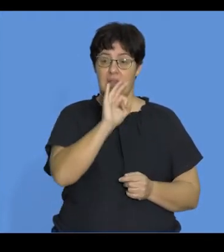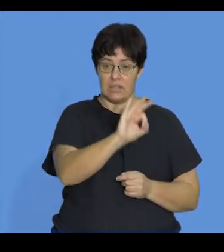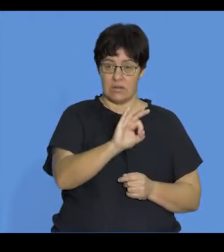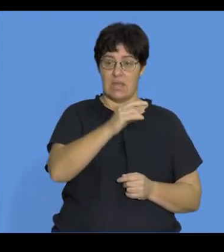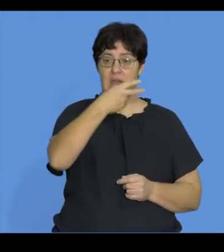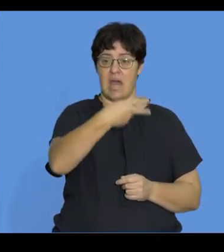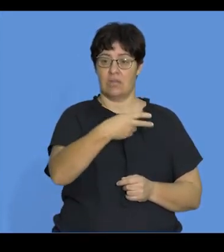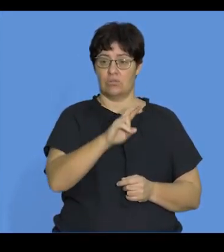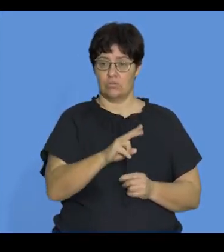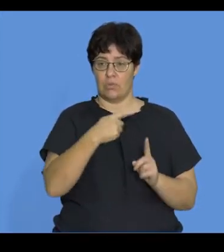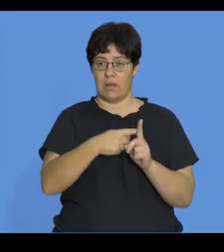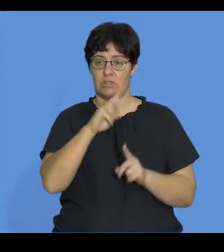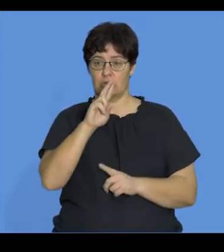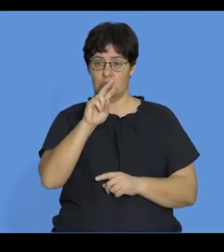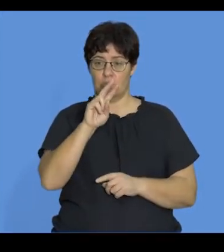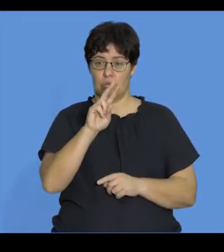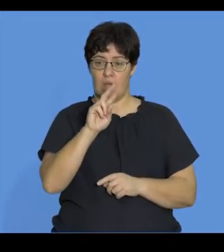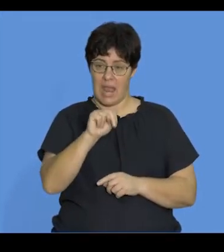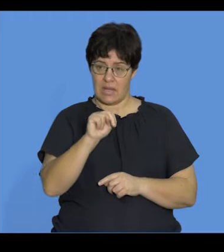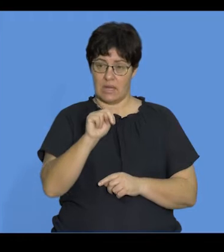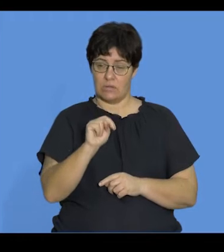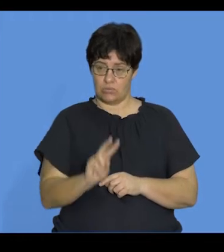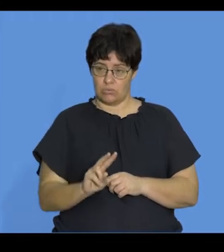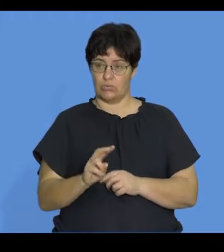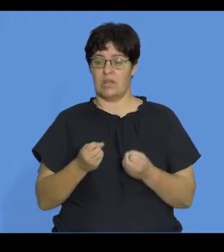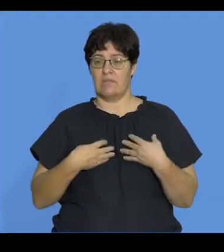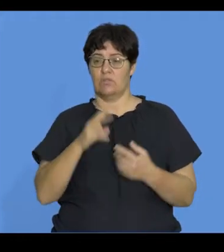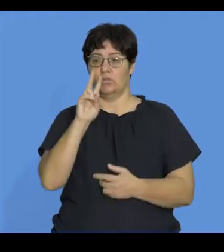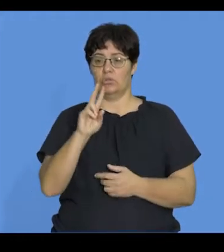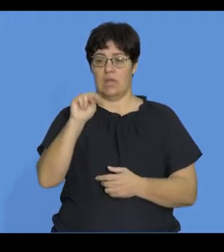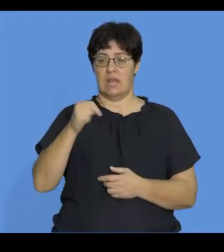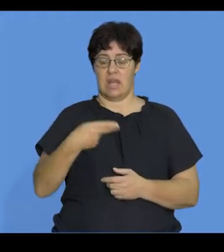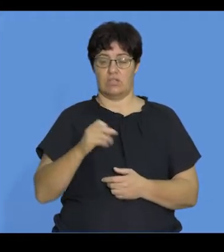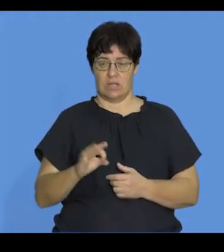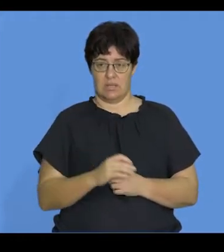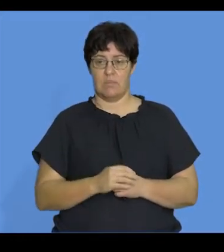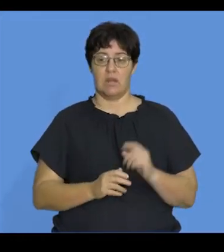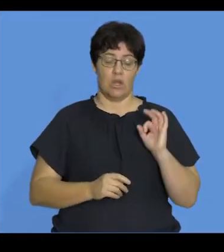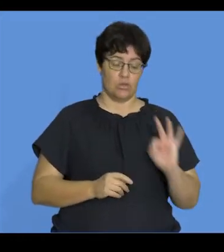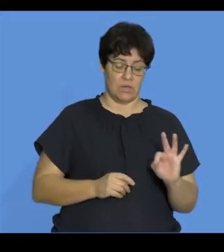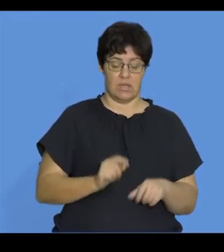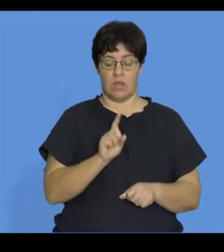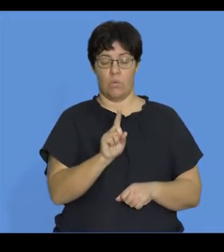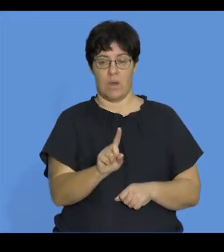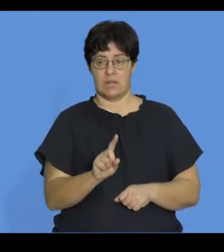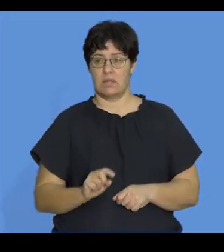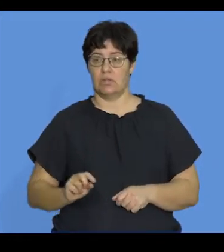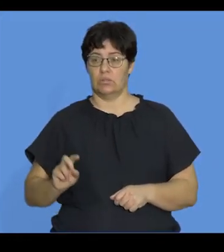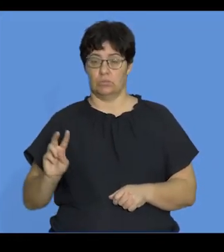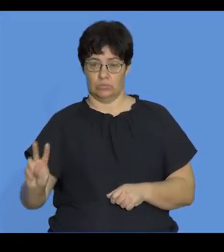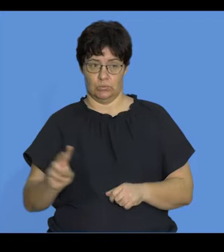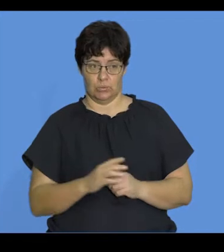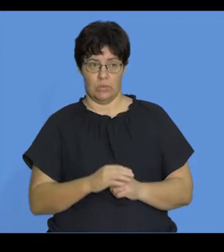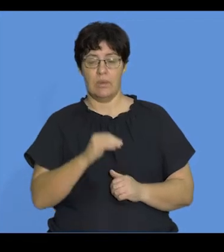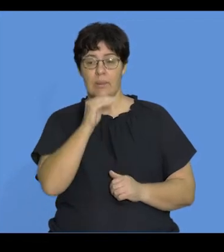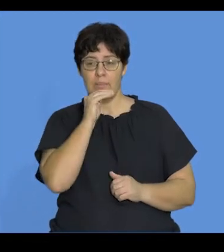with a mole of nitrogen to give us 2 moles of ammonia. So we are told that if 4 moles of ammonia are formed